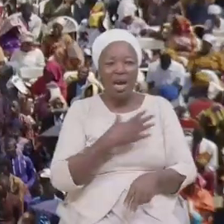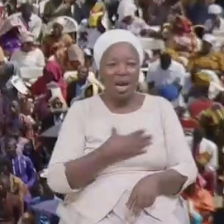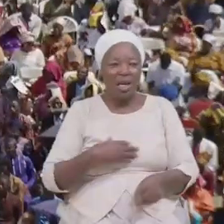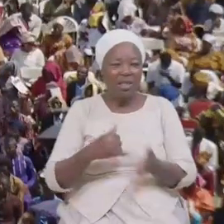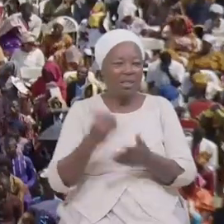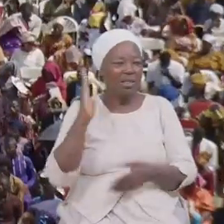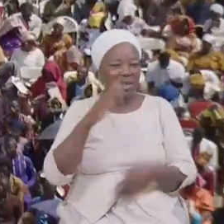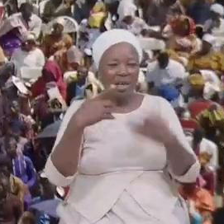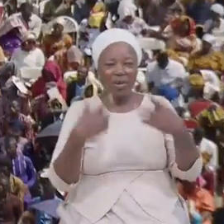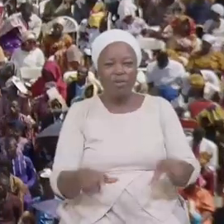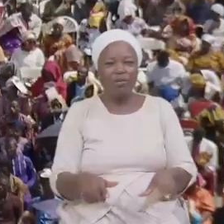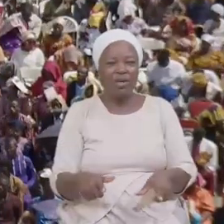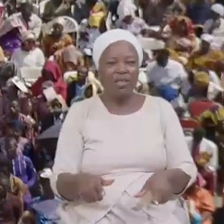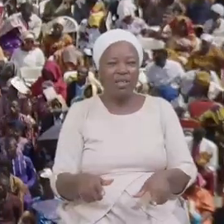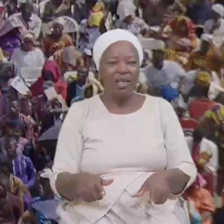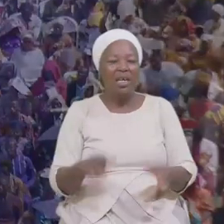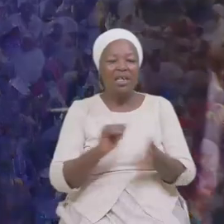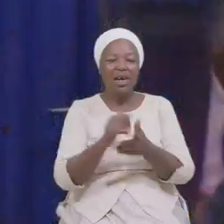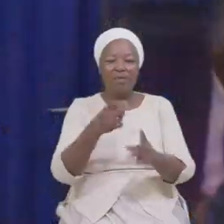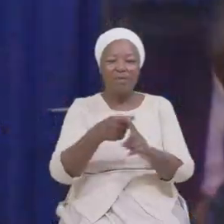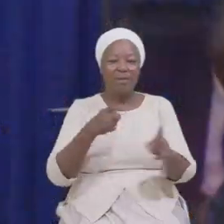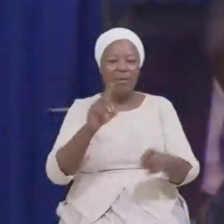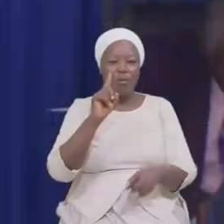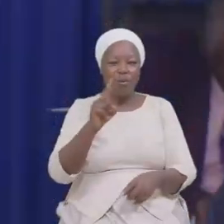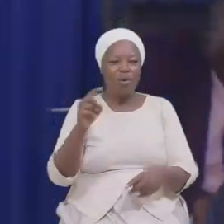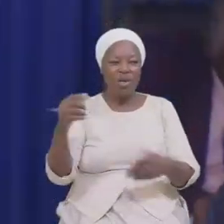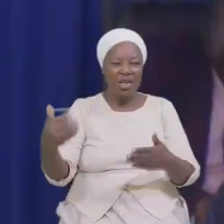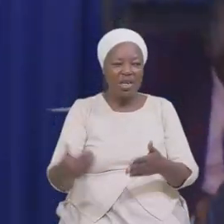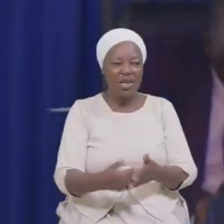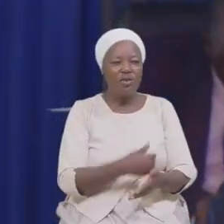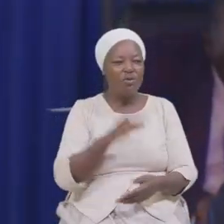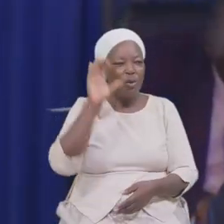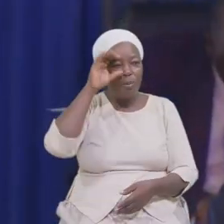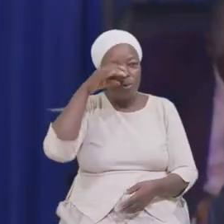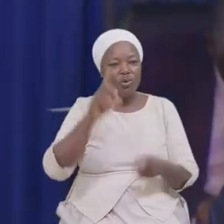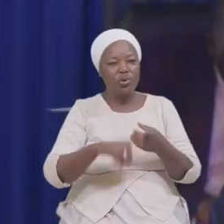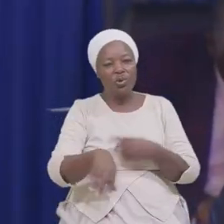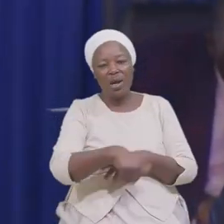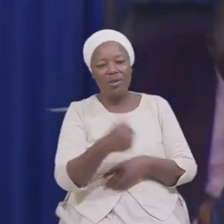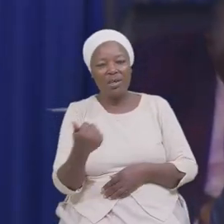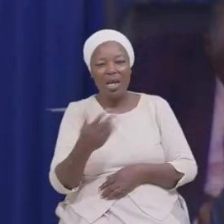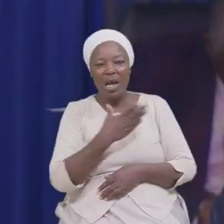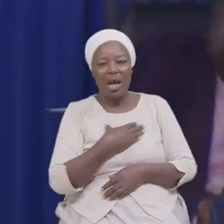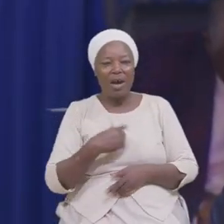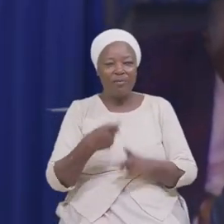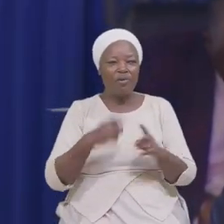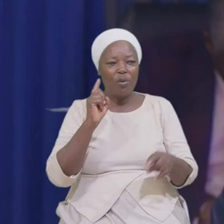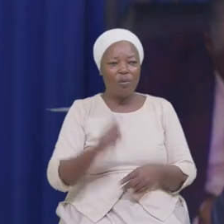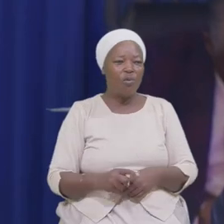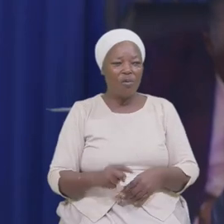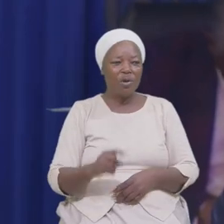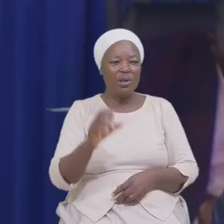pass that from one new moon to another, and from one Sabbath